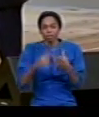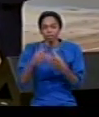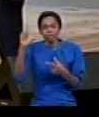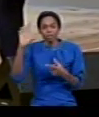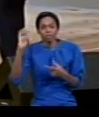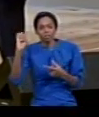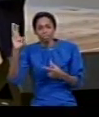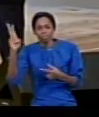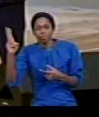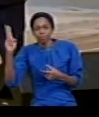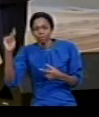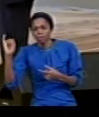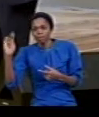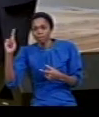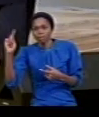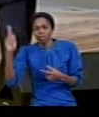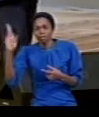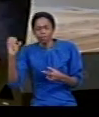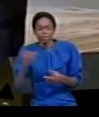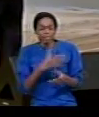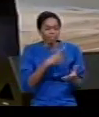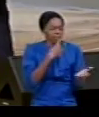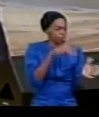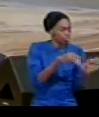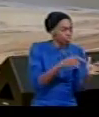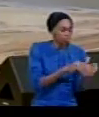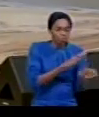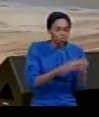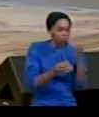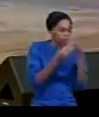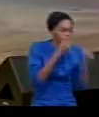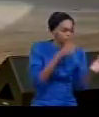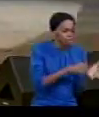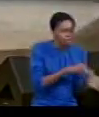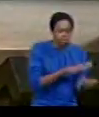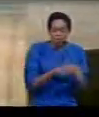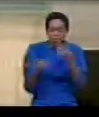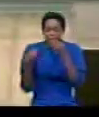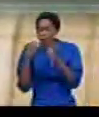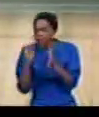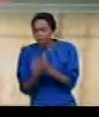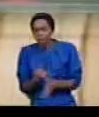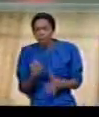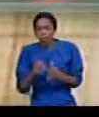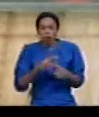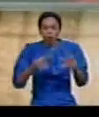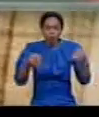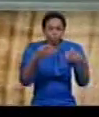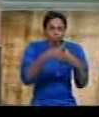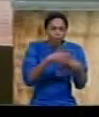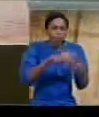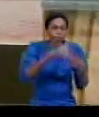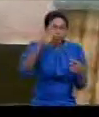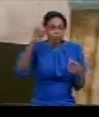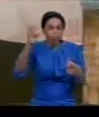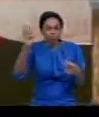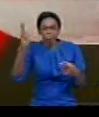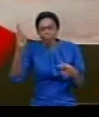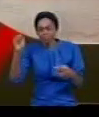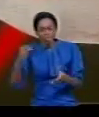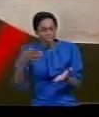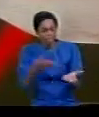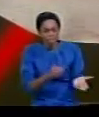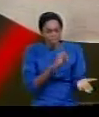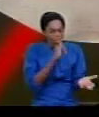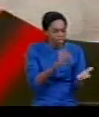eat this and don't eat that, and go back to Deuteronomy. Here is what you have to do, the statutes and the